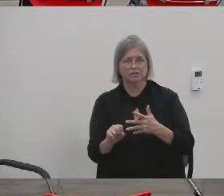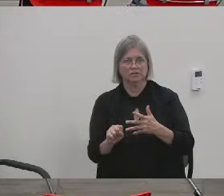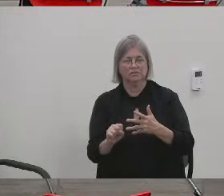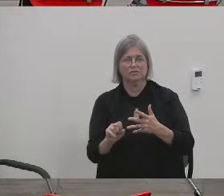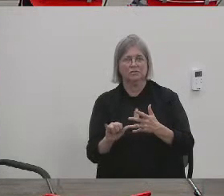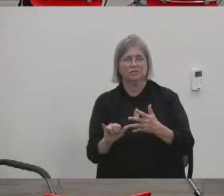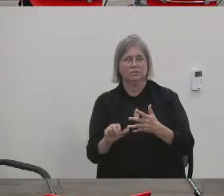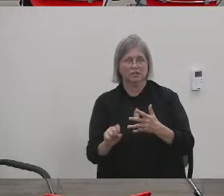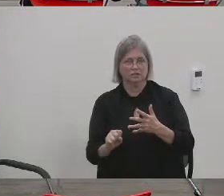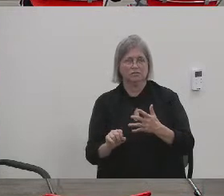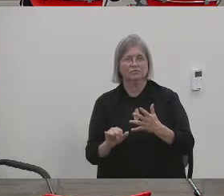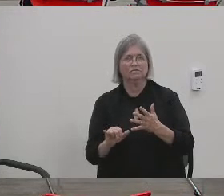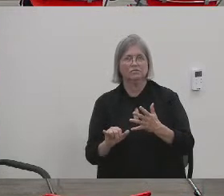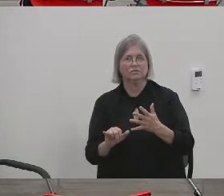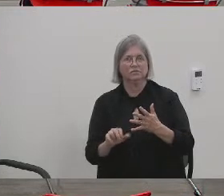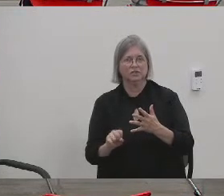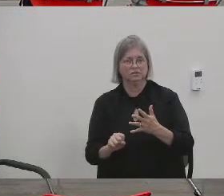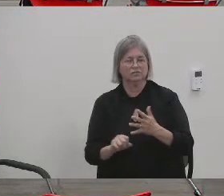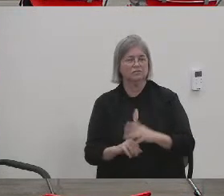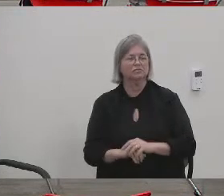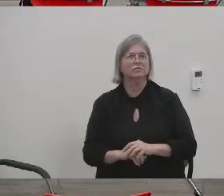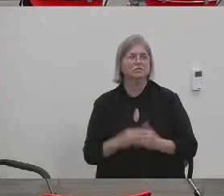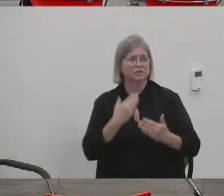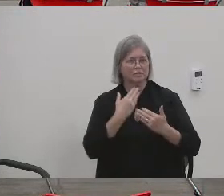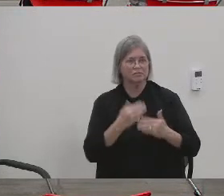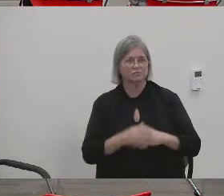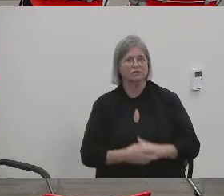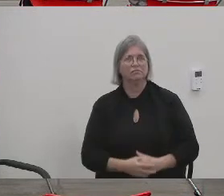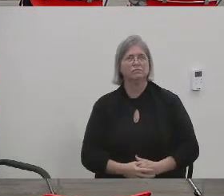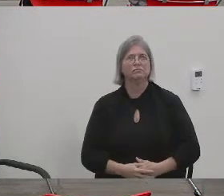Yes. Mrs. Chestnut? Yes. Mr. Ham? Yes, thank you.